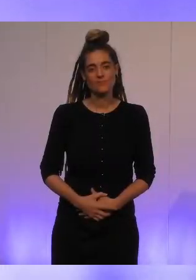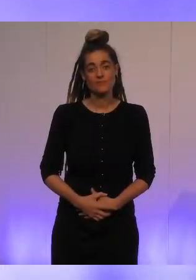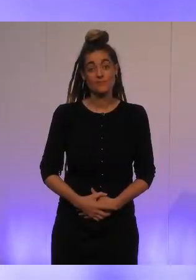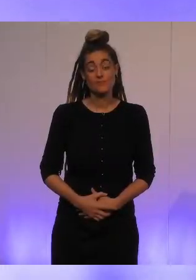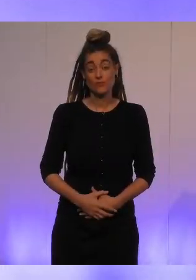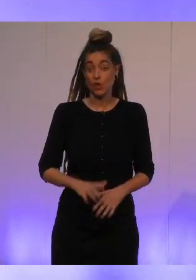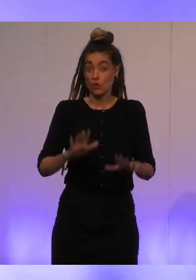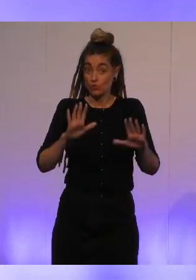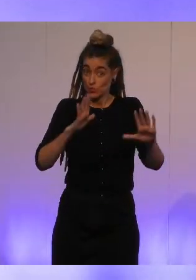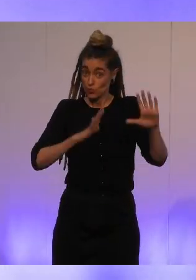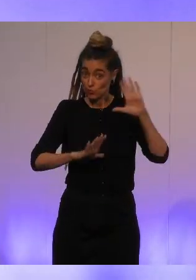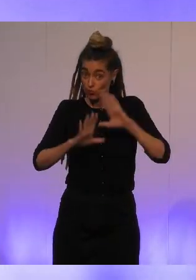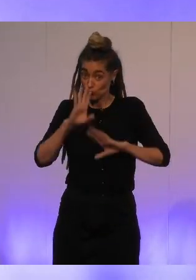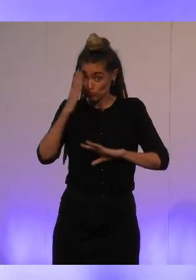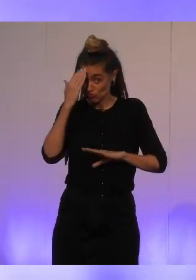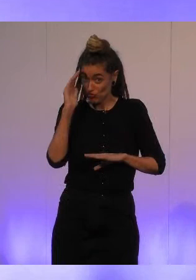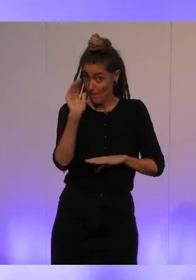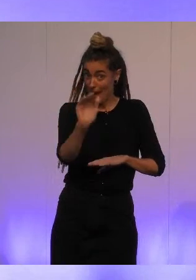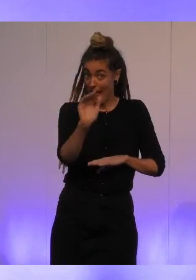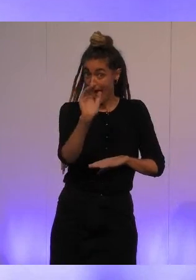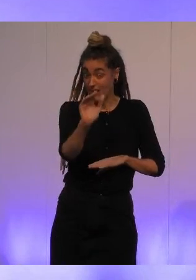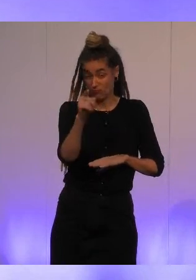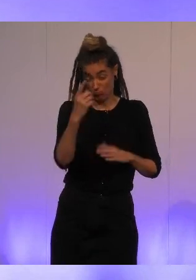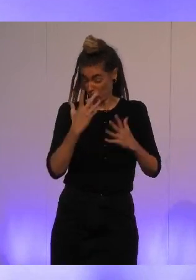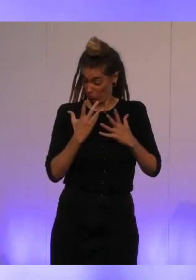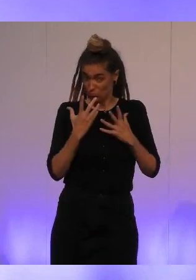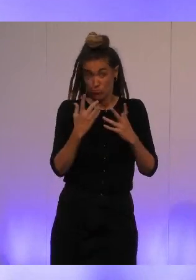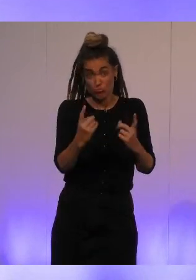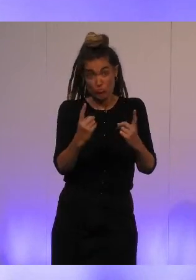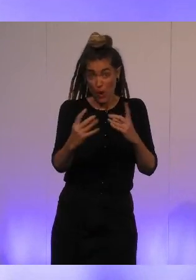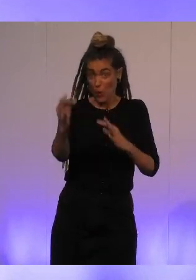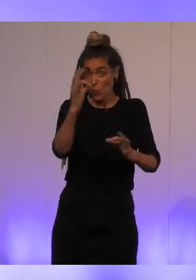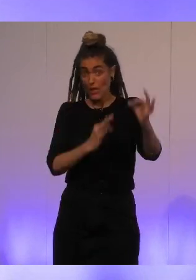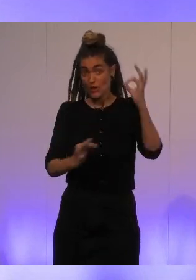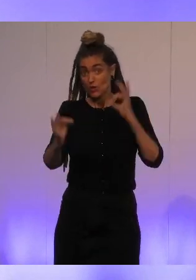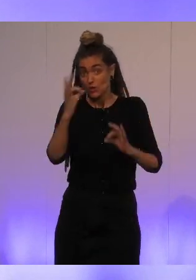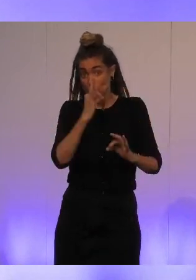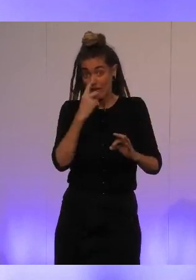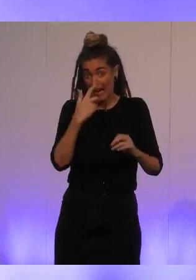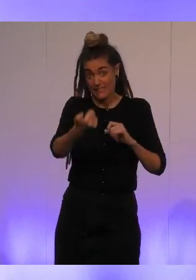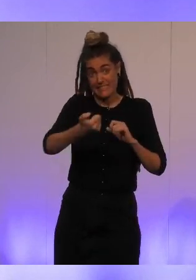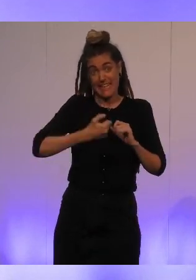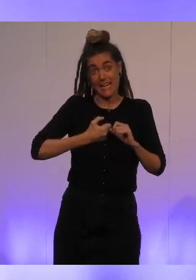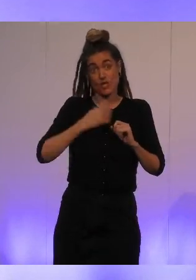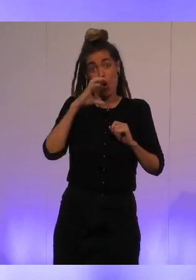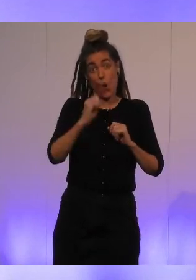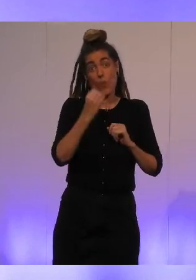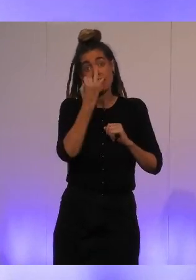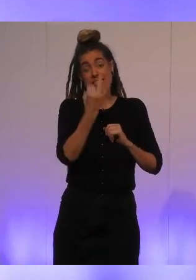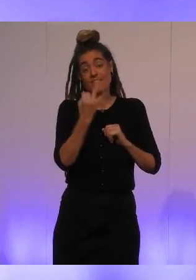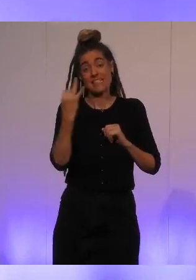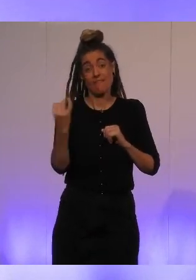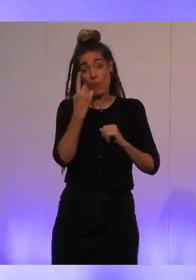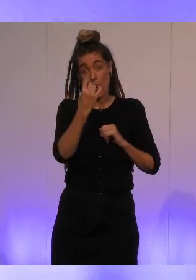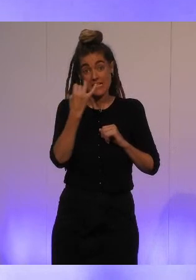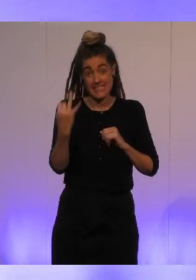Just a reminder that you can ask us a question by texting us on 07717